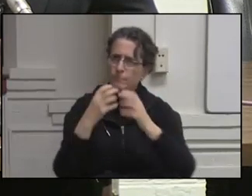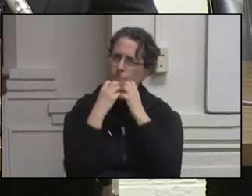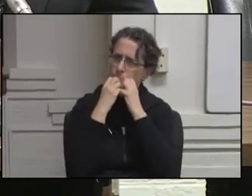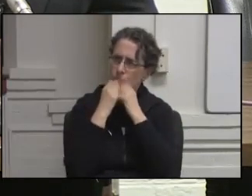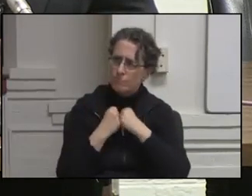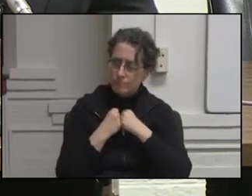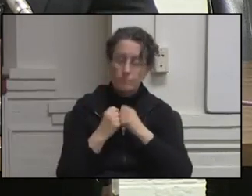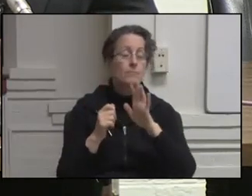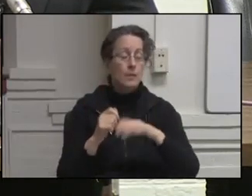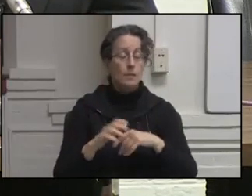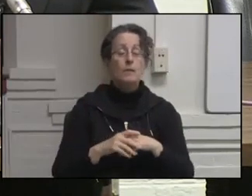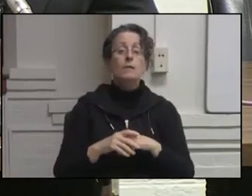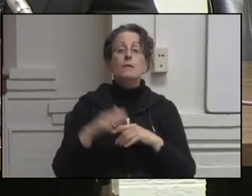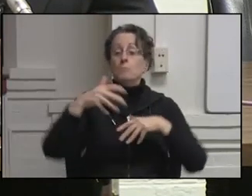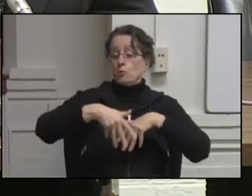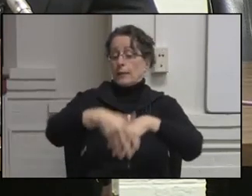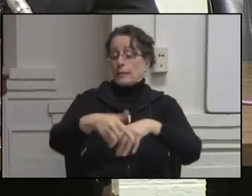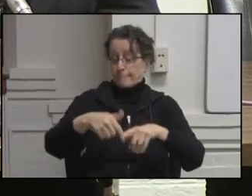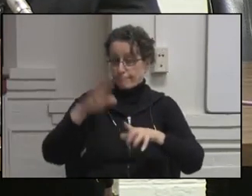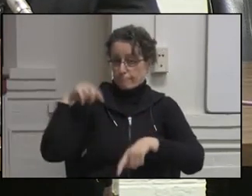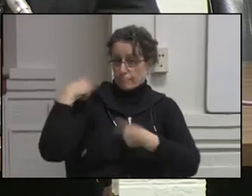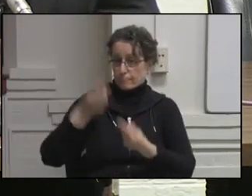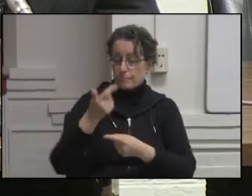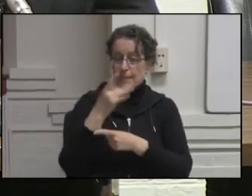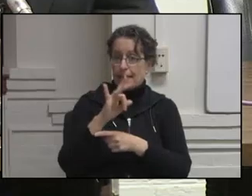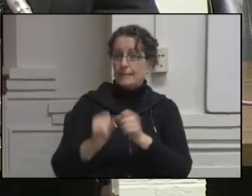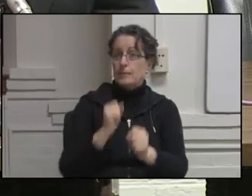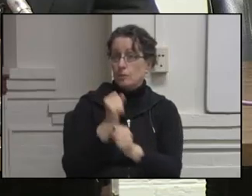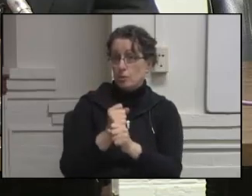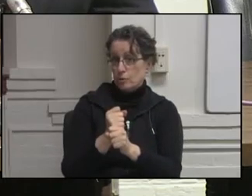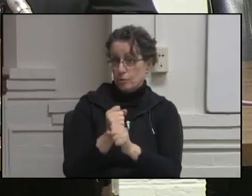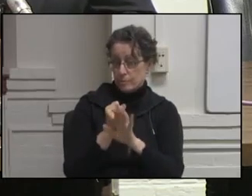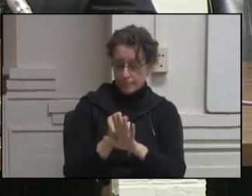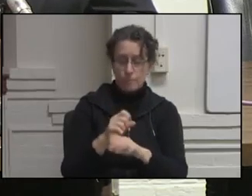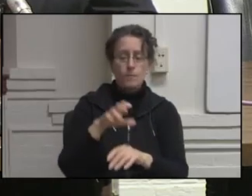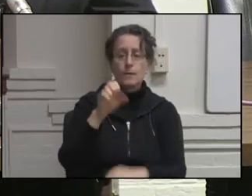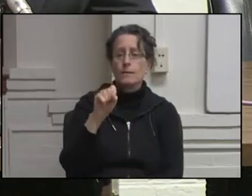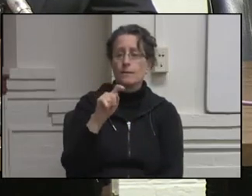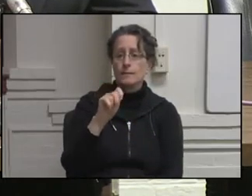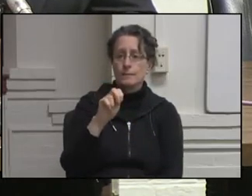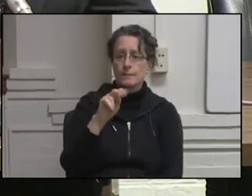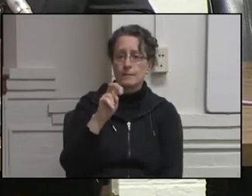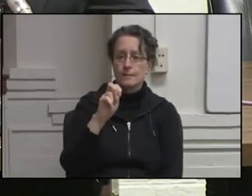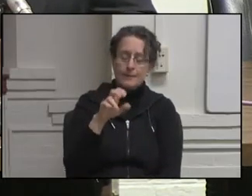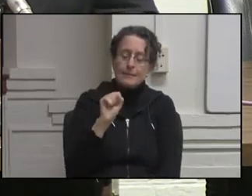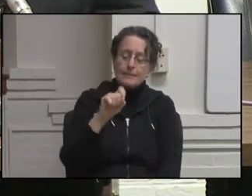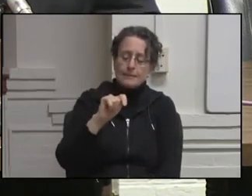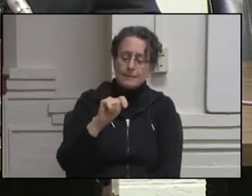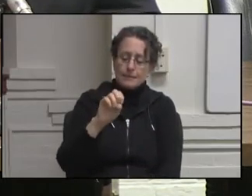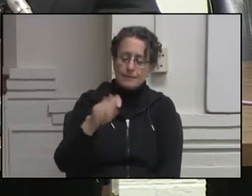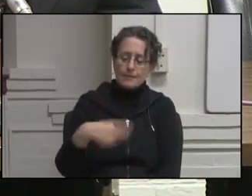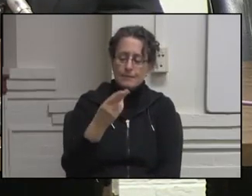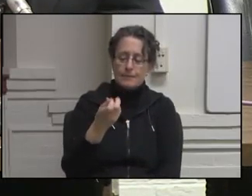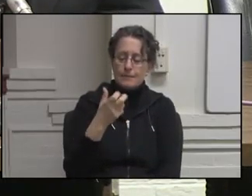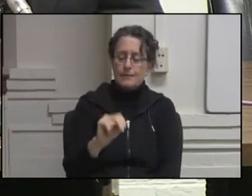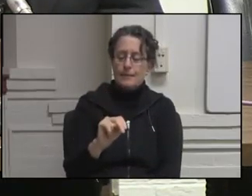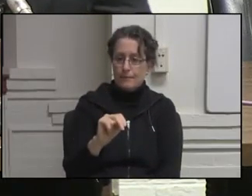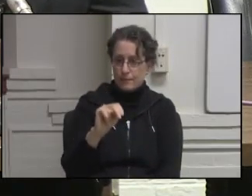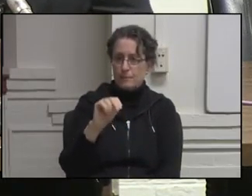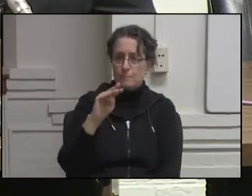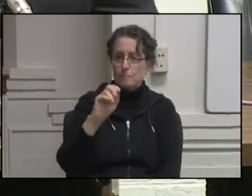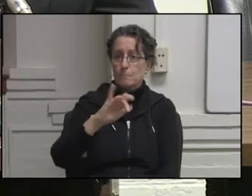year. And Stephen Major, who's the veterinarian from Green Mountain Bovine